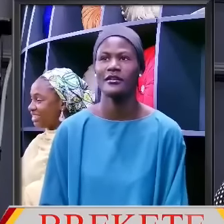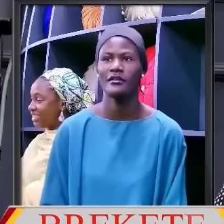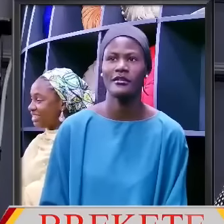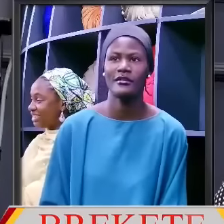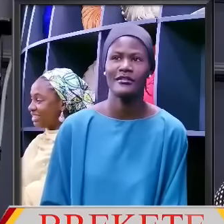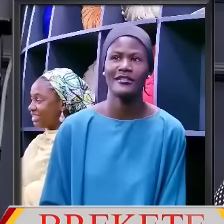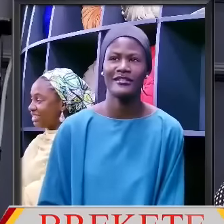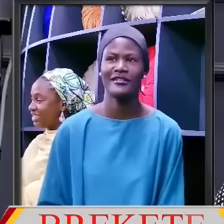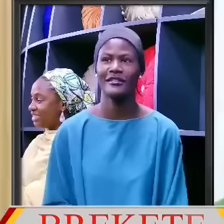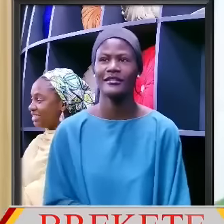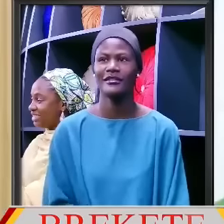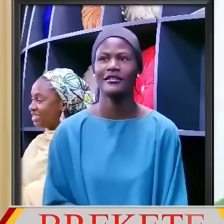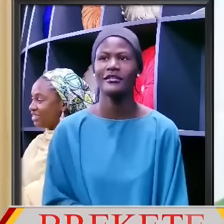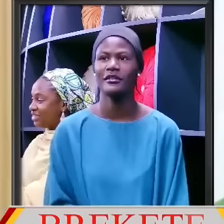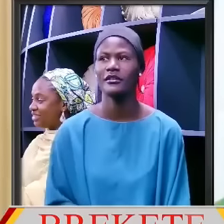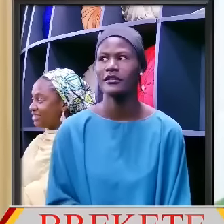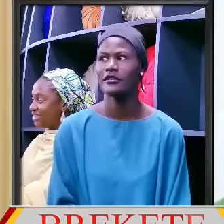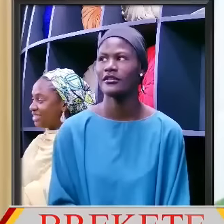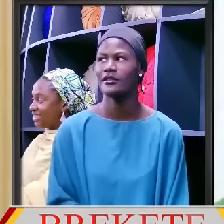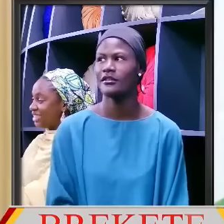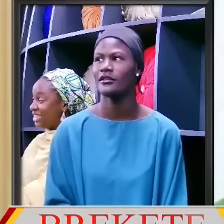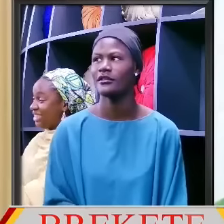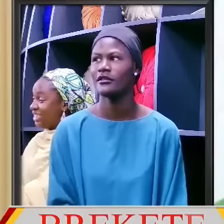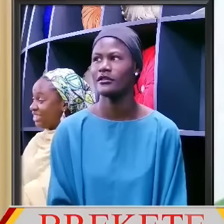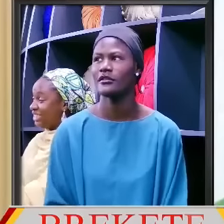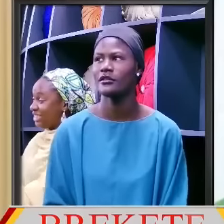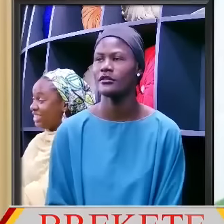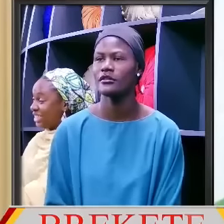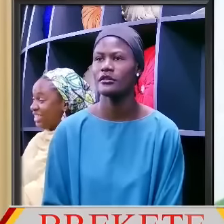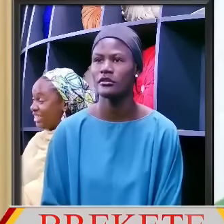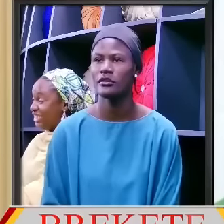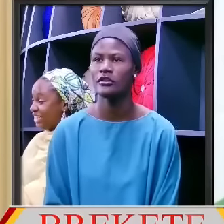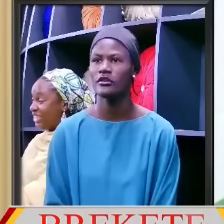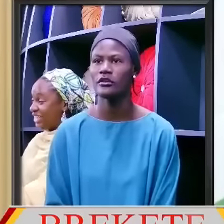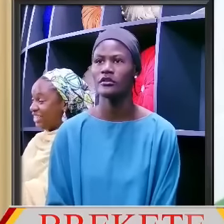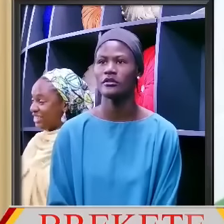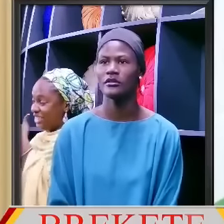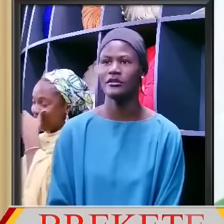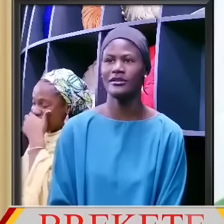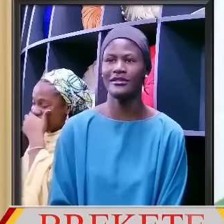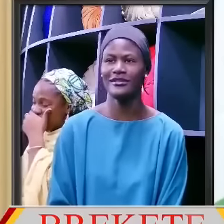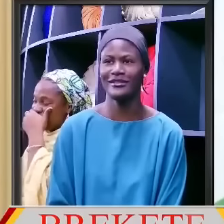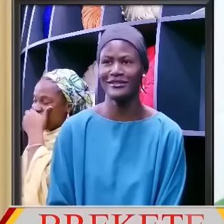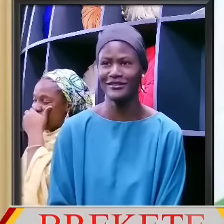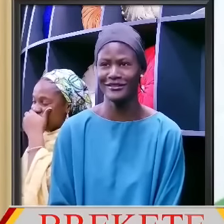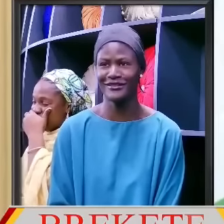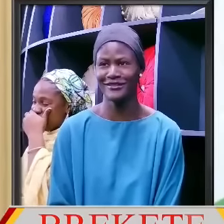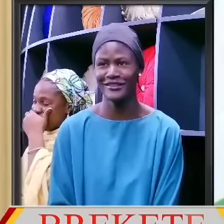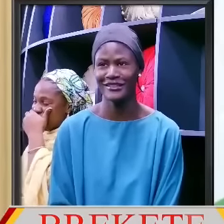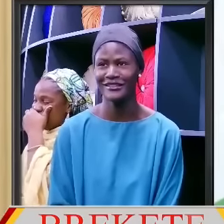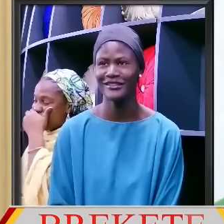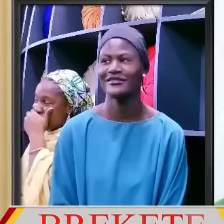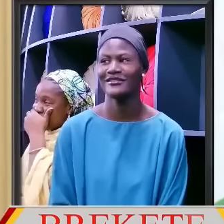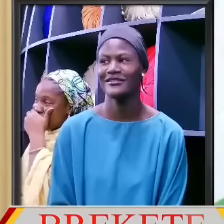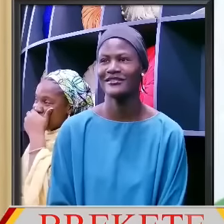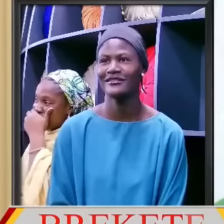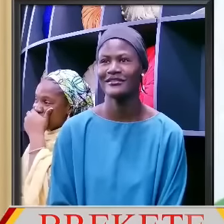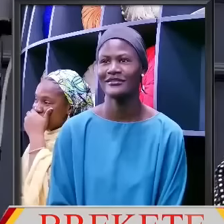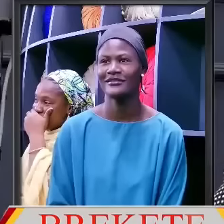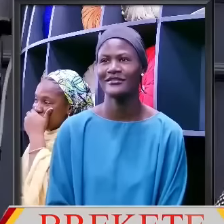Mele Ahmed. Be wa to be me ana de mu kai mu ustaz nda ko wallahi da mu nuna.